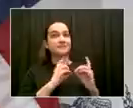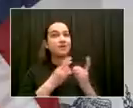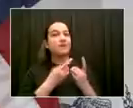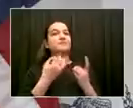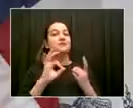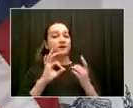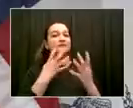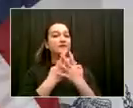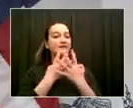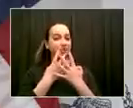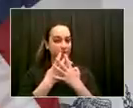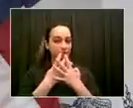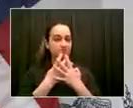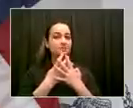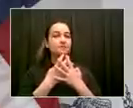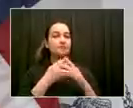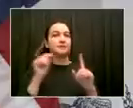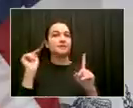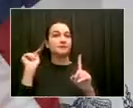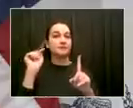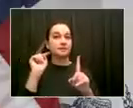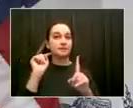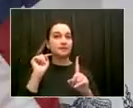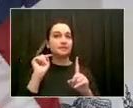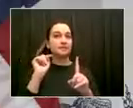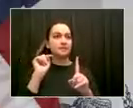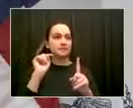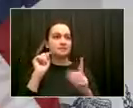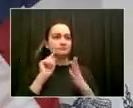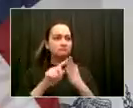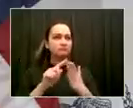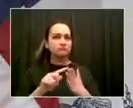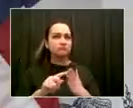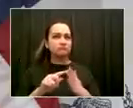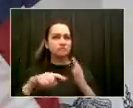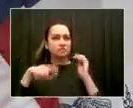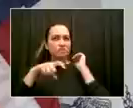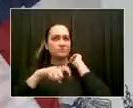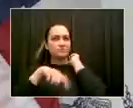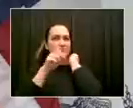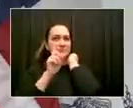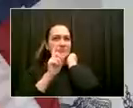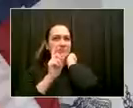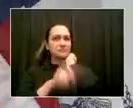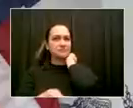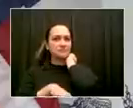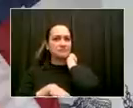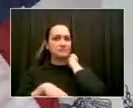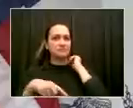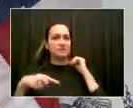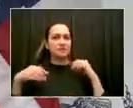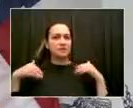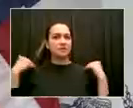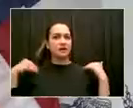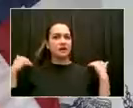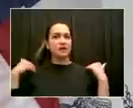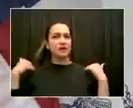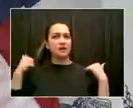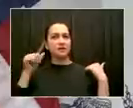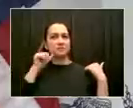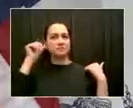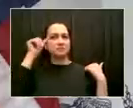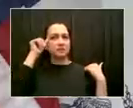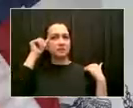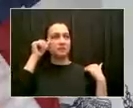insisting on punishing young adults by locking them in solitary cells for up to 17 hours a day and shackling some of them to desks during their brief time